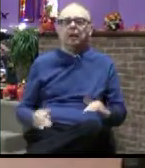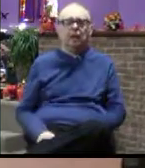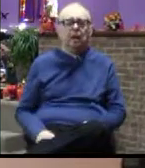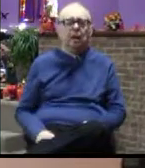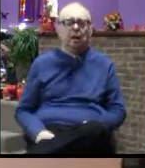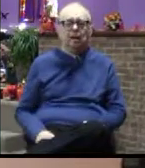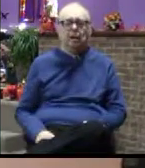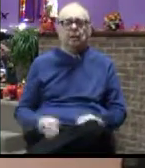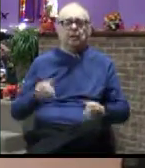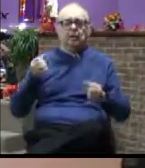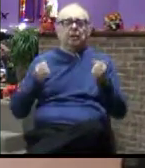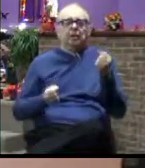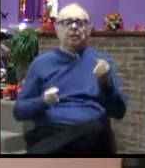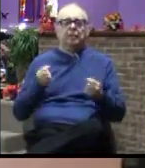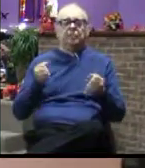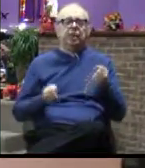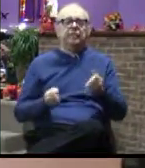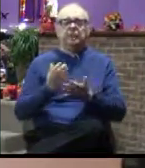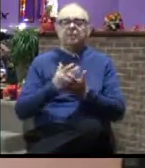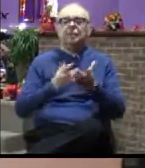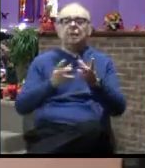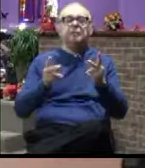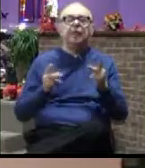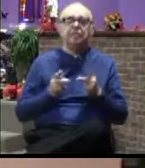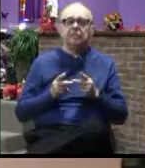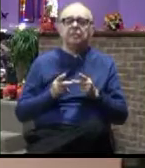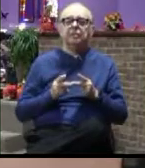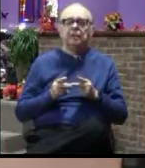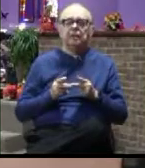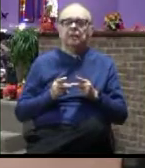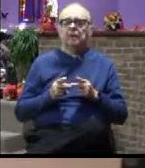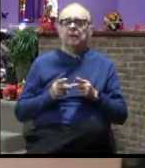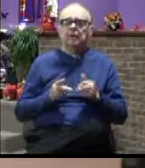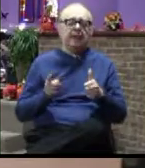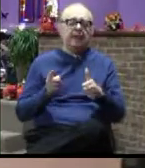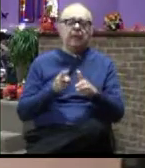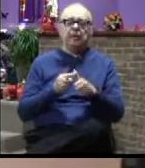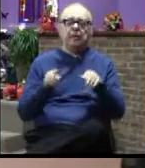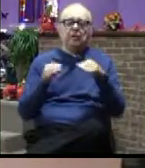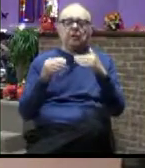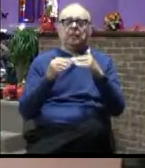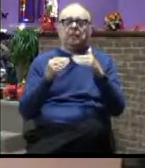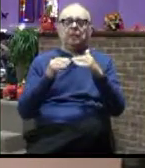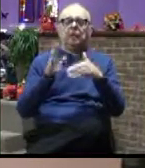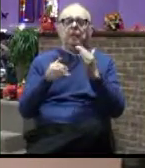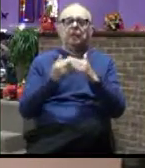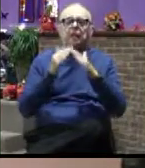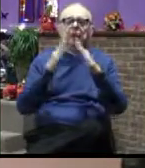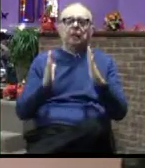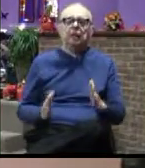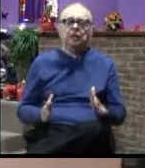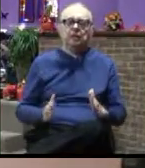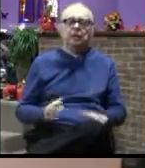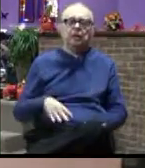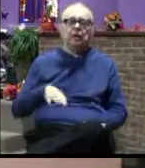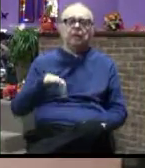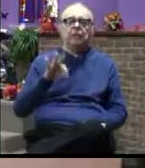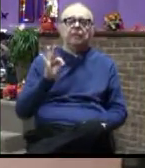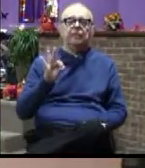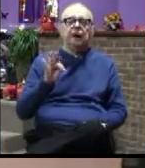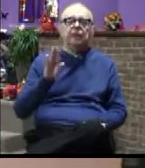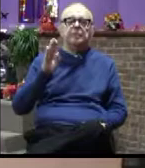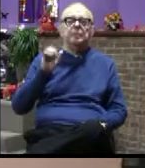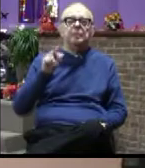Now, you drive in some neighborhoods. On the first floor of all of the houses, you'll find bars.